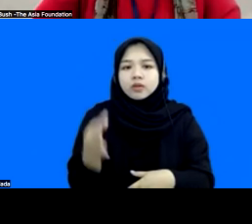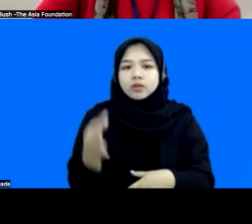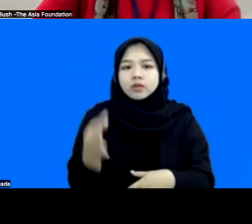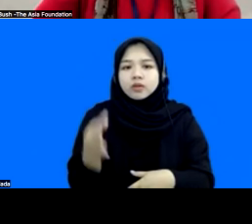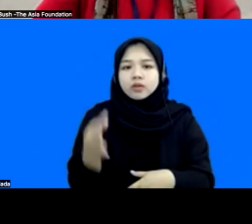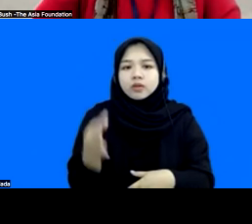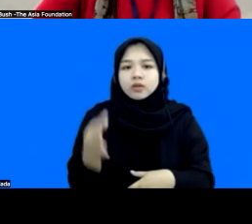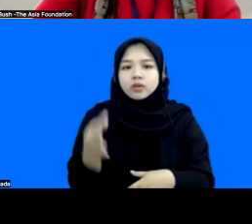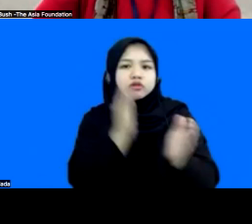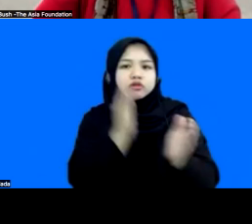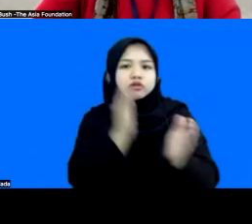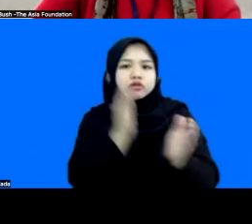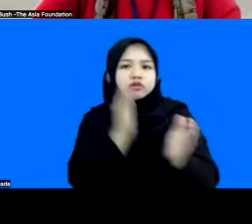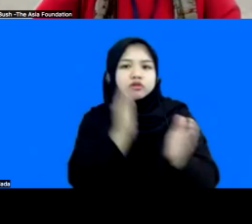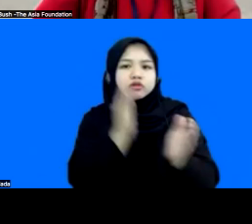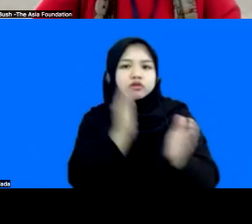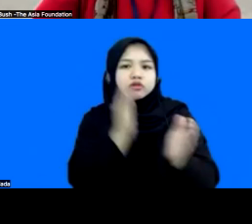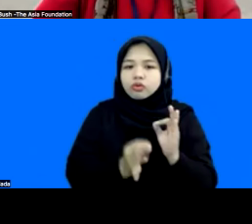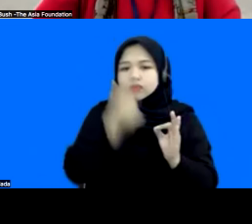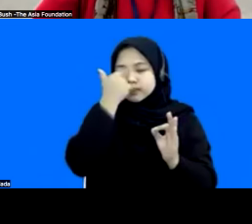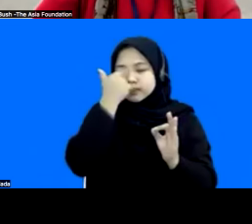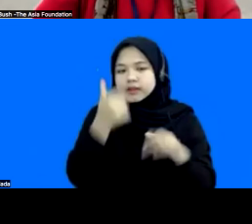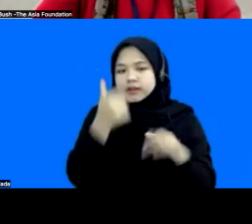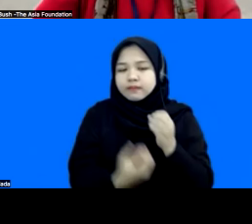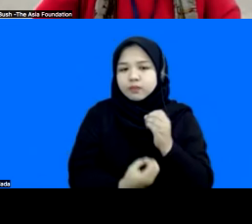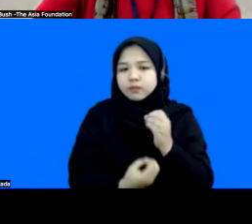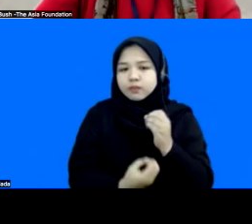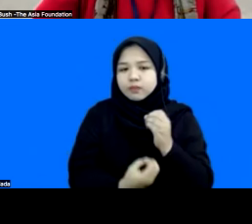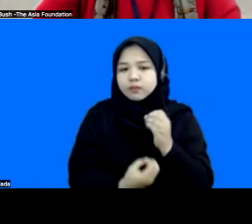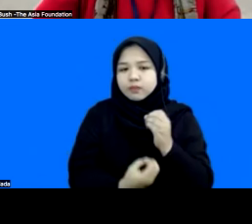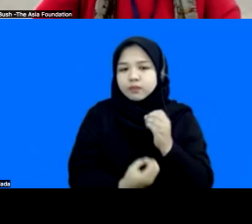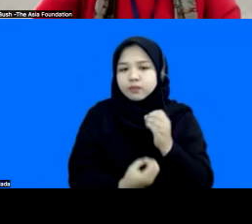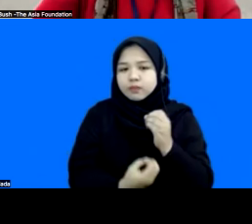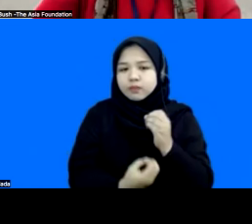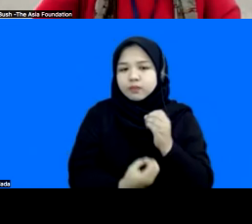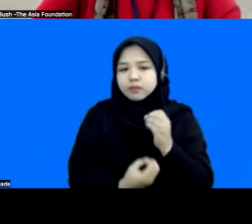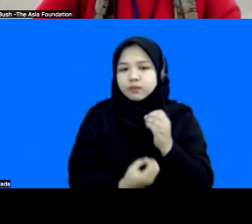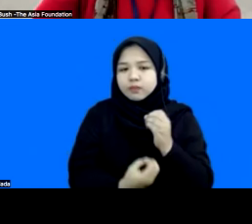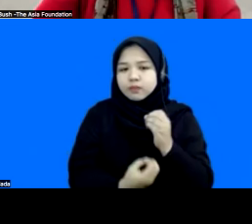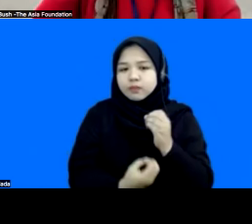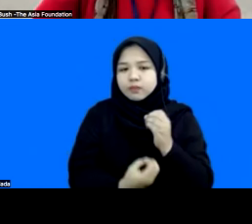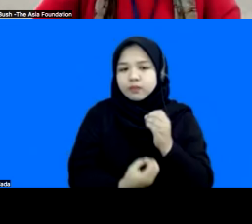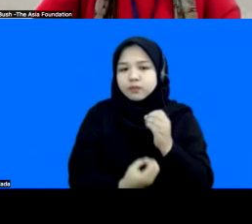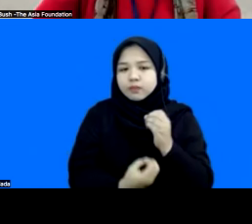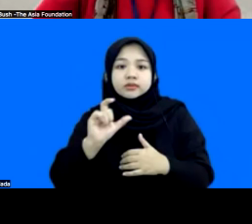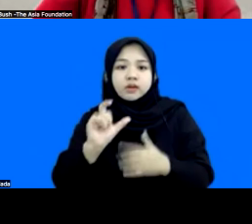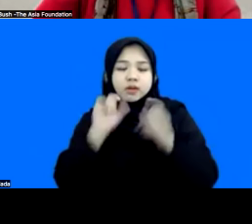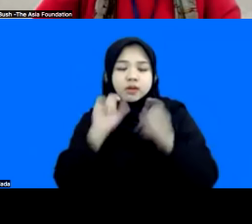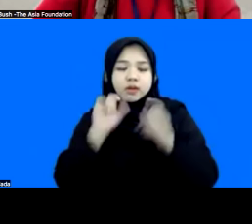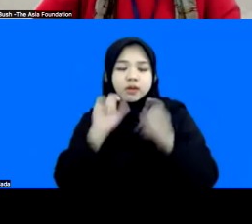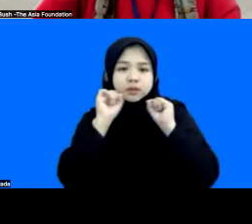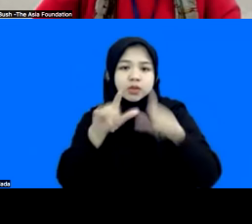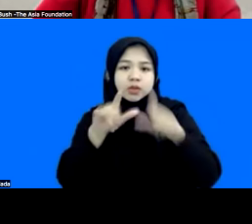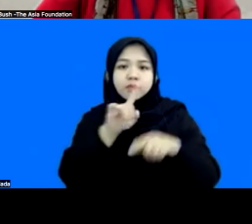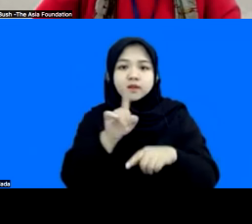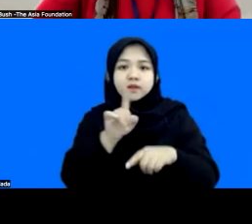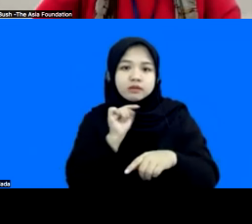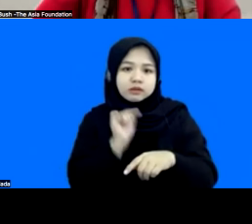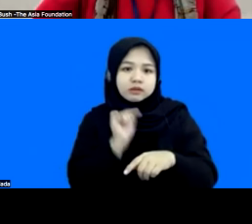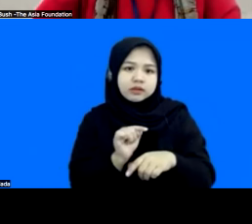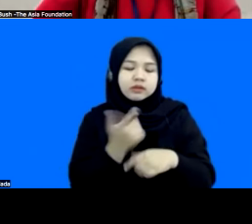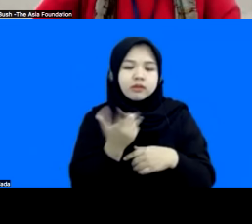them? What are the smart solutions that are emerging to tackle these? And we knew that the only way we could answer these questions